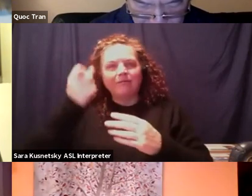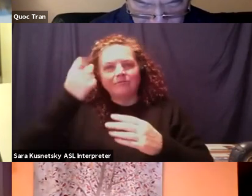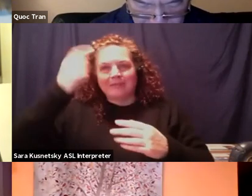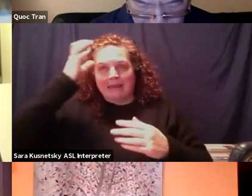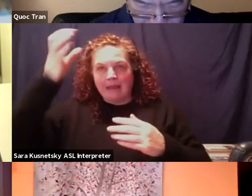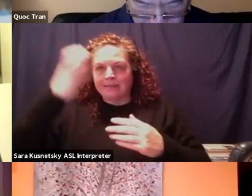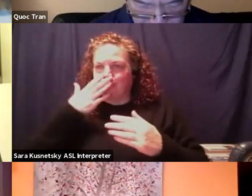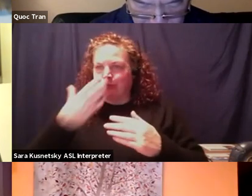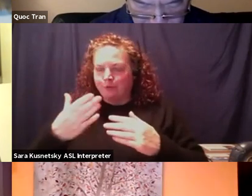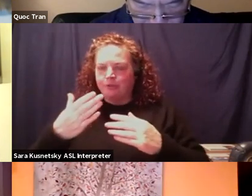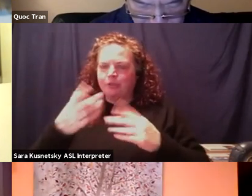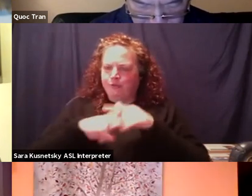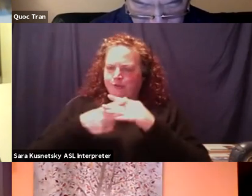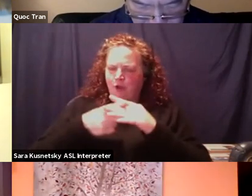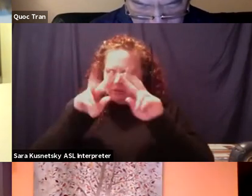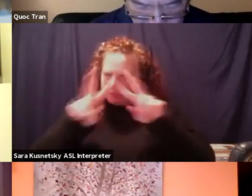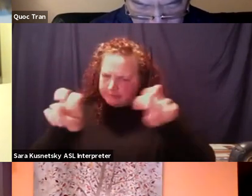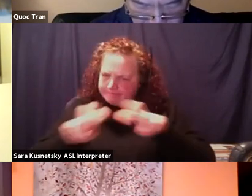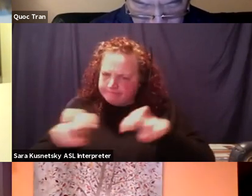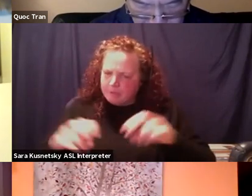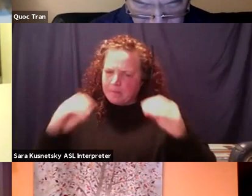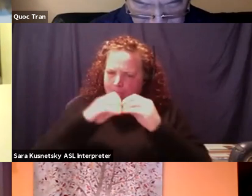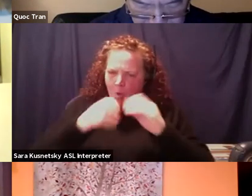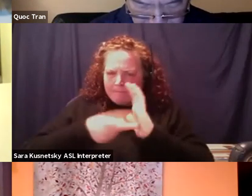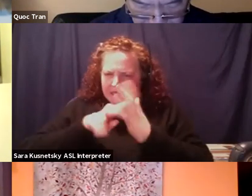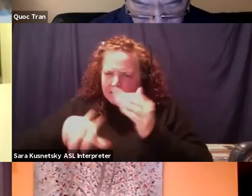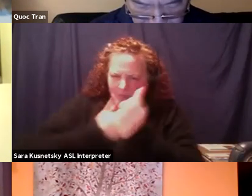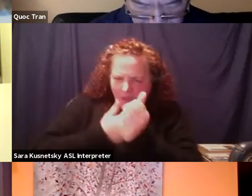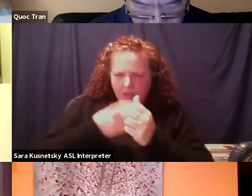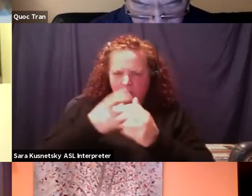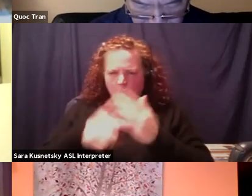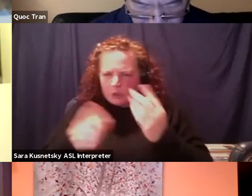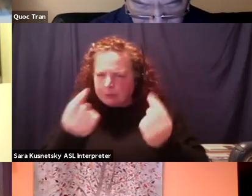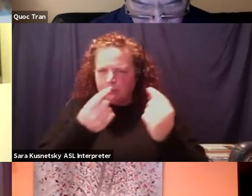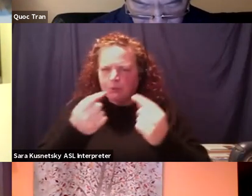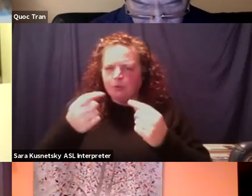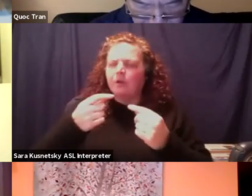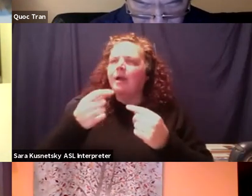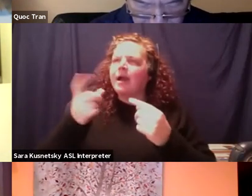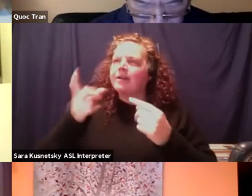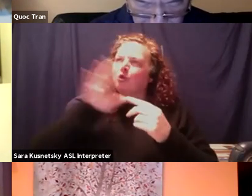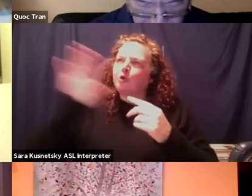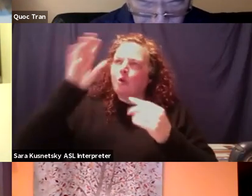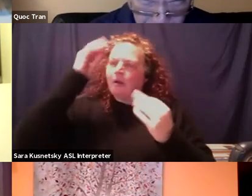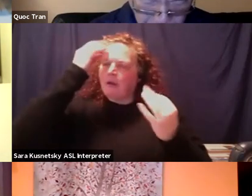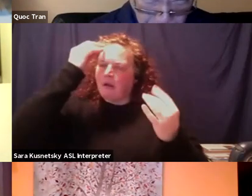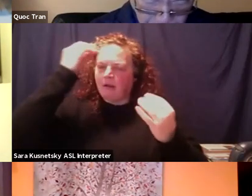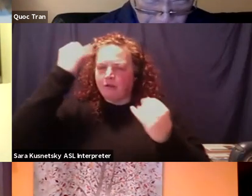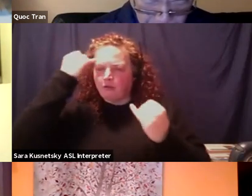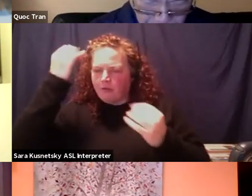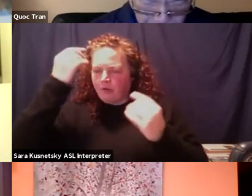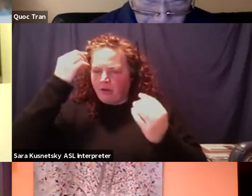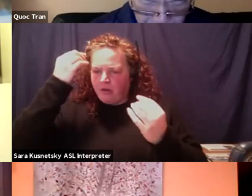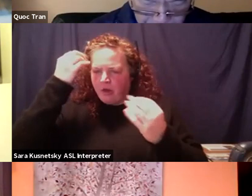to look at it, and I would love your thoughts over time on what